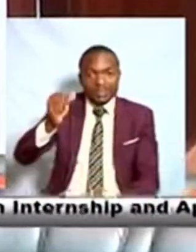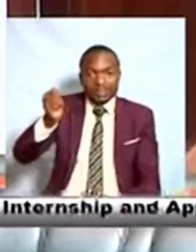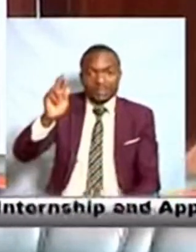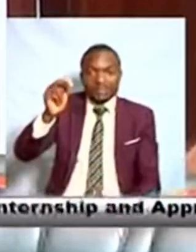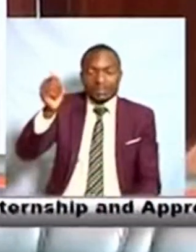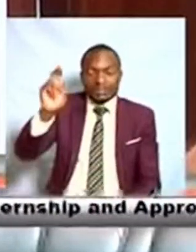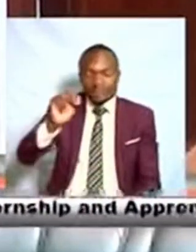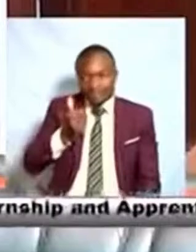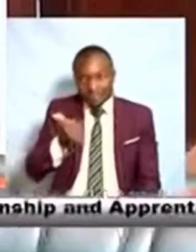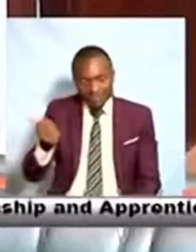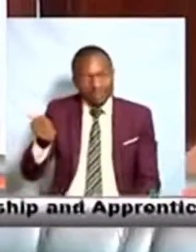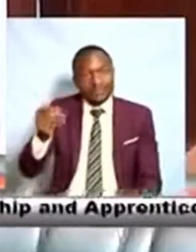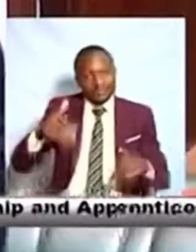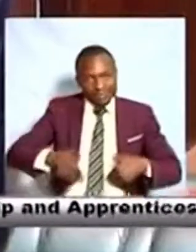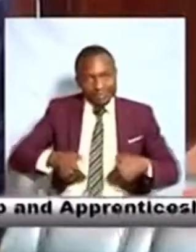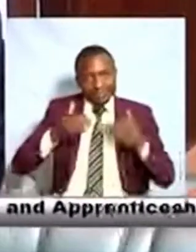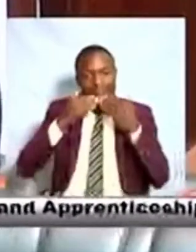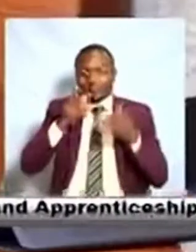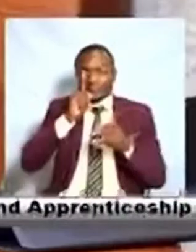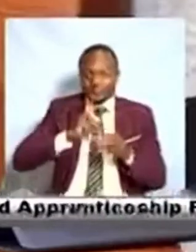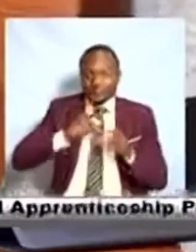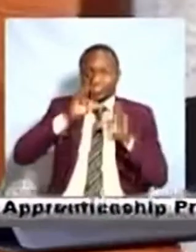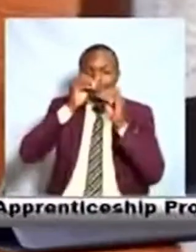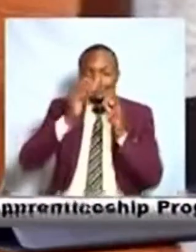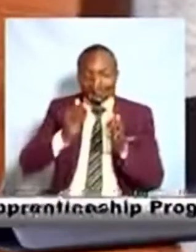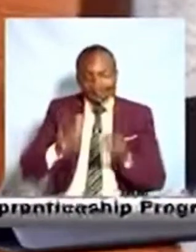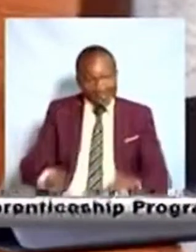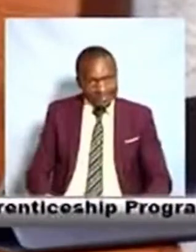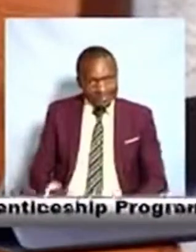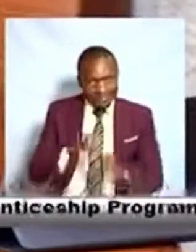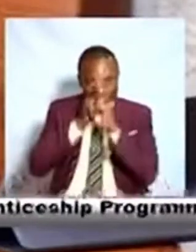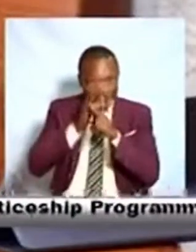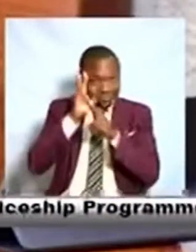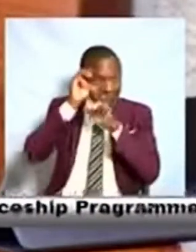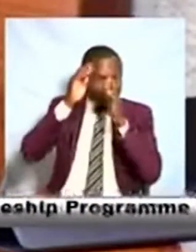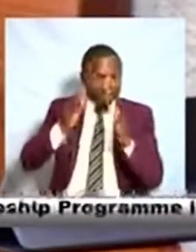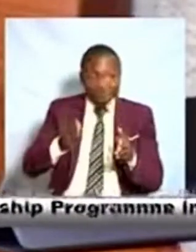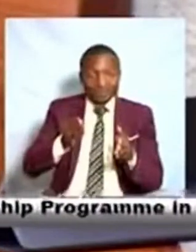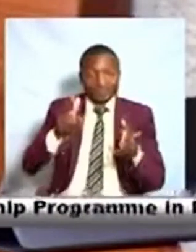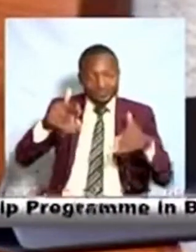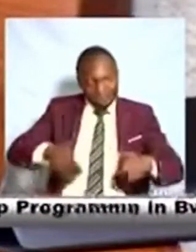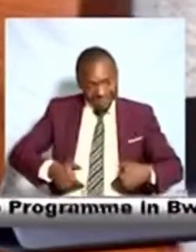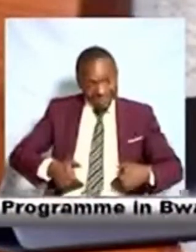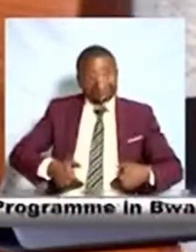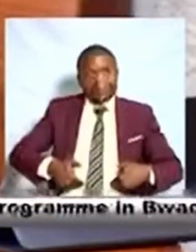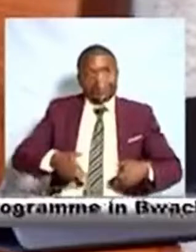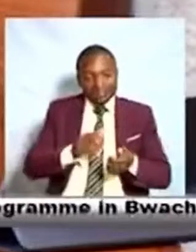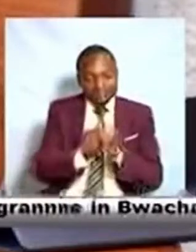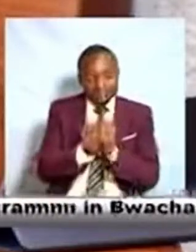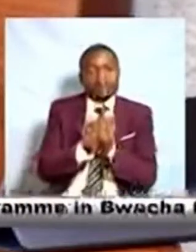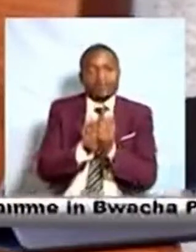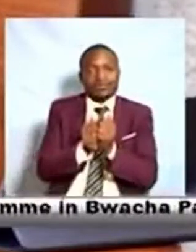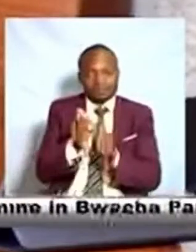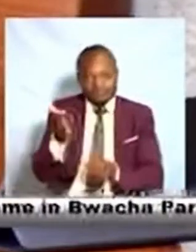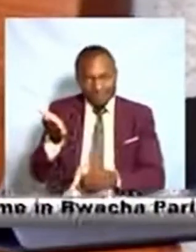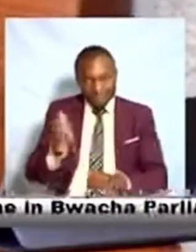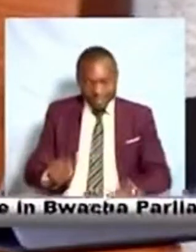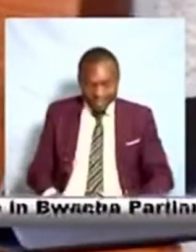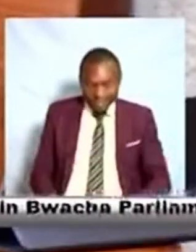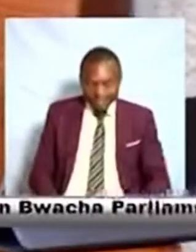Mutinta? Thank you, Madam Speaker. Thank you. The Honorable Minister of Youth, Sport and Arts.